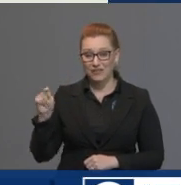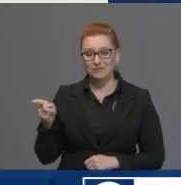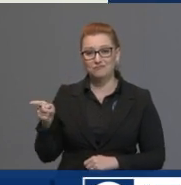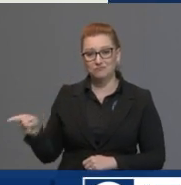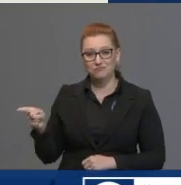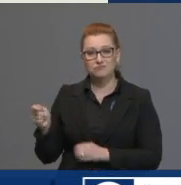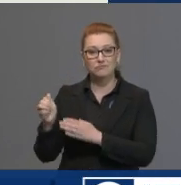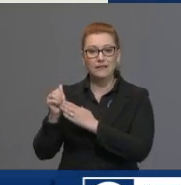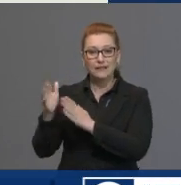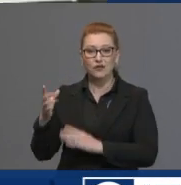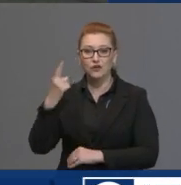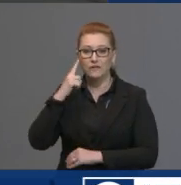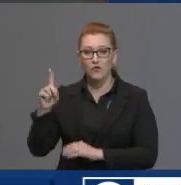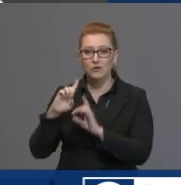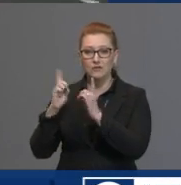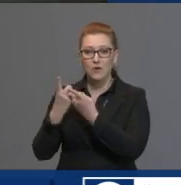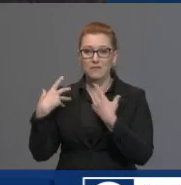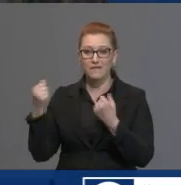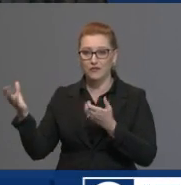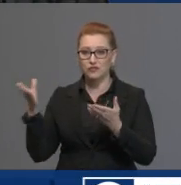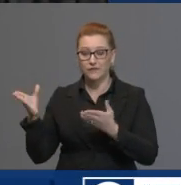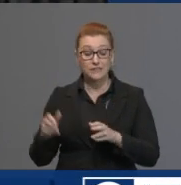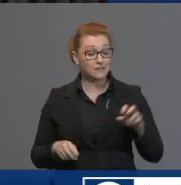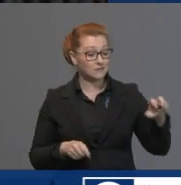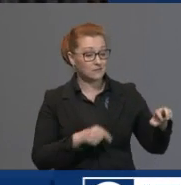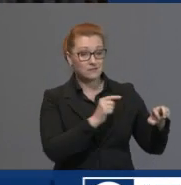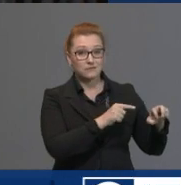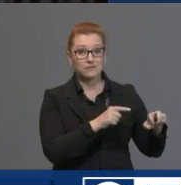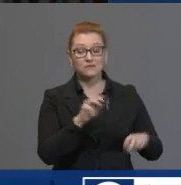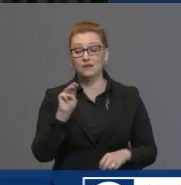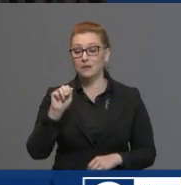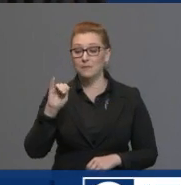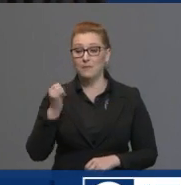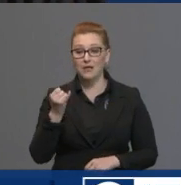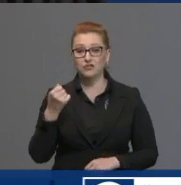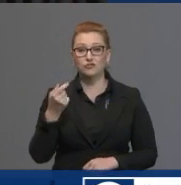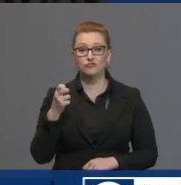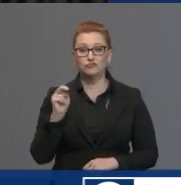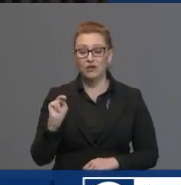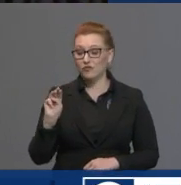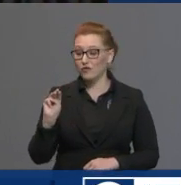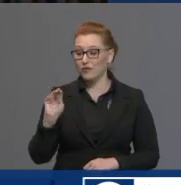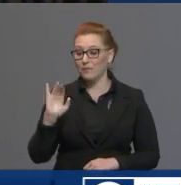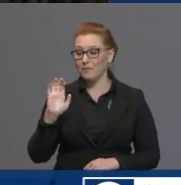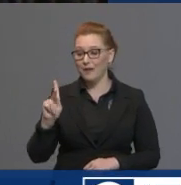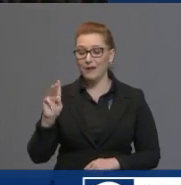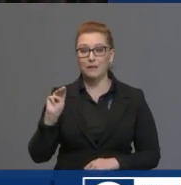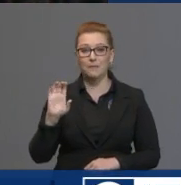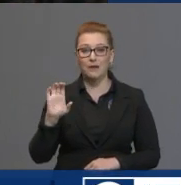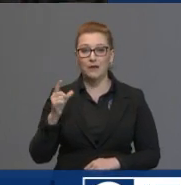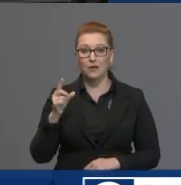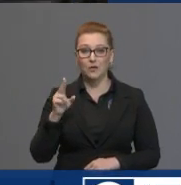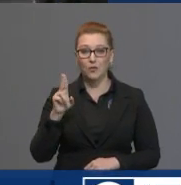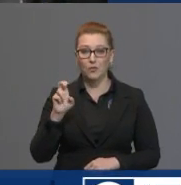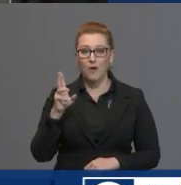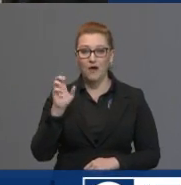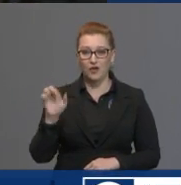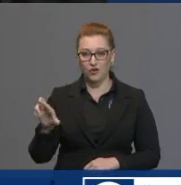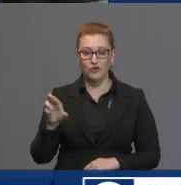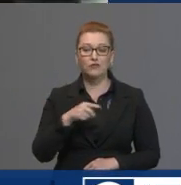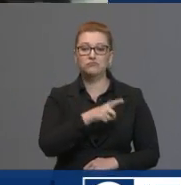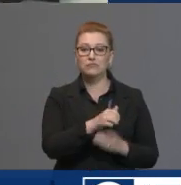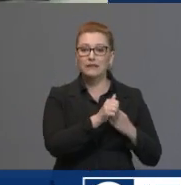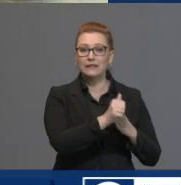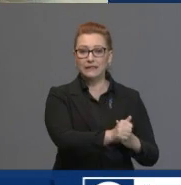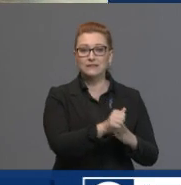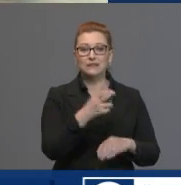our Department of Health Services. On my left is Major General Mick McGuire. He leads the National Guard and the